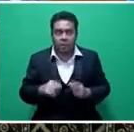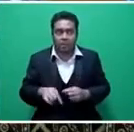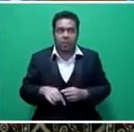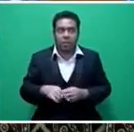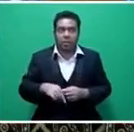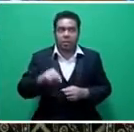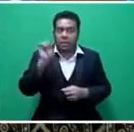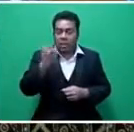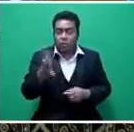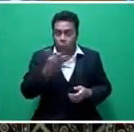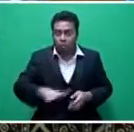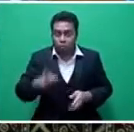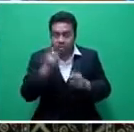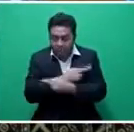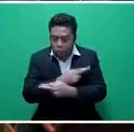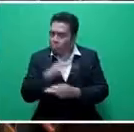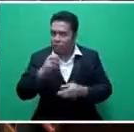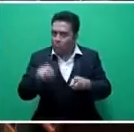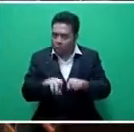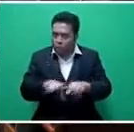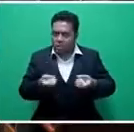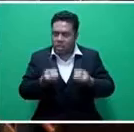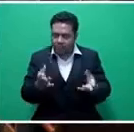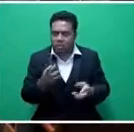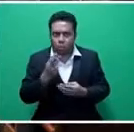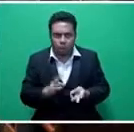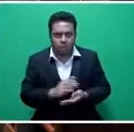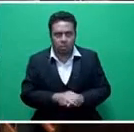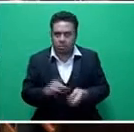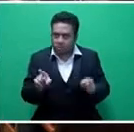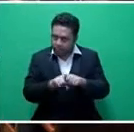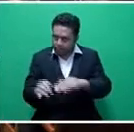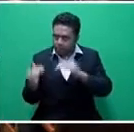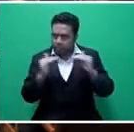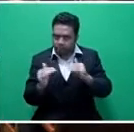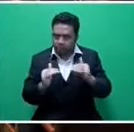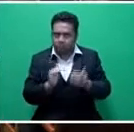learn to give it as well. Thank you, Mr. Speaker. Order.